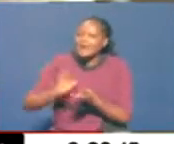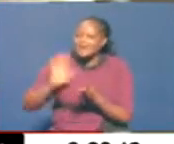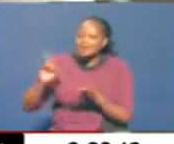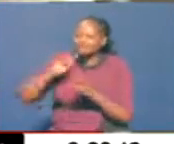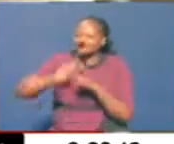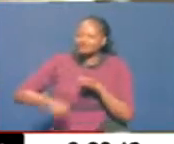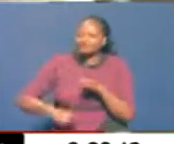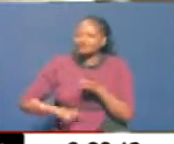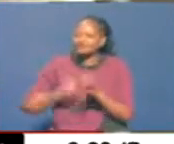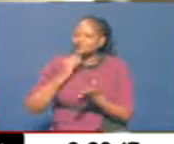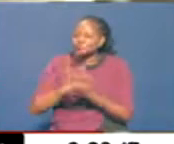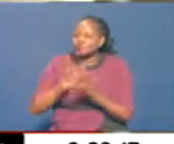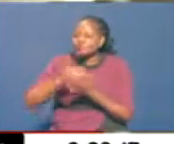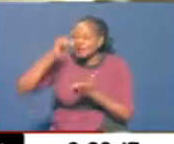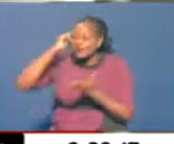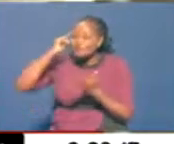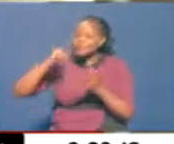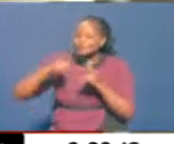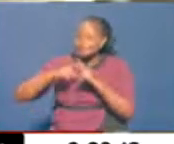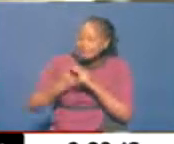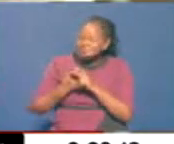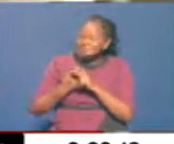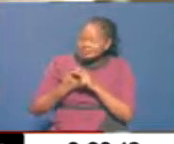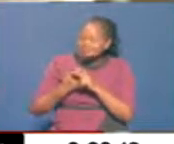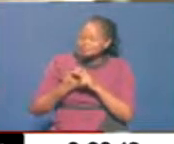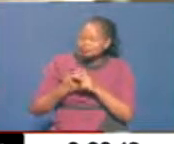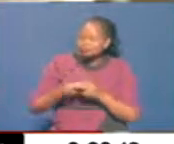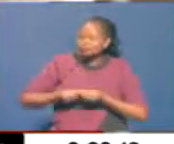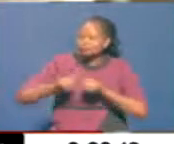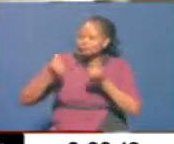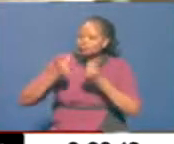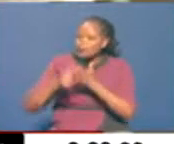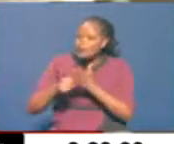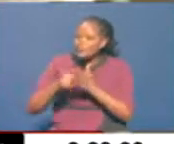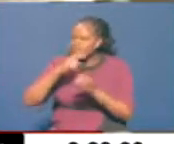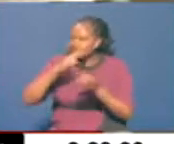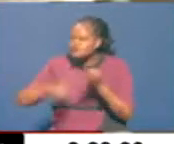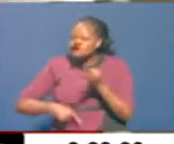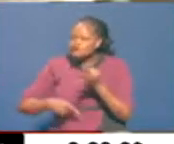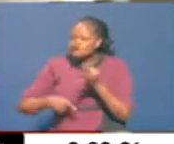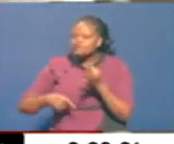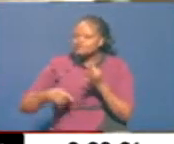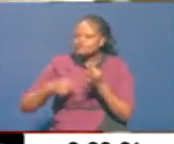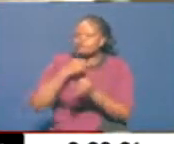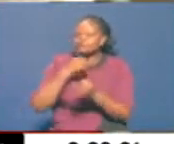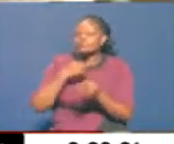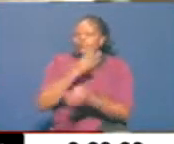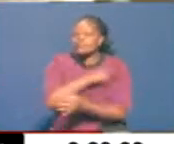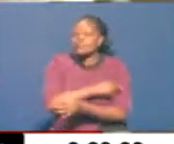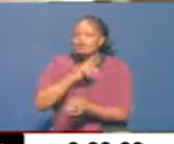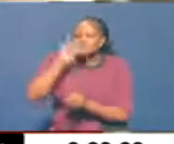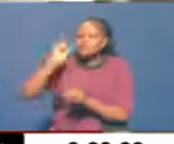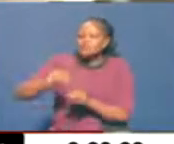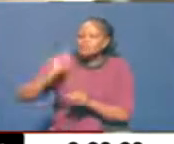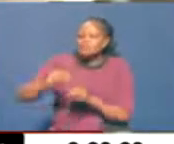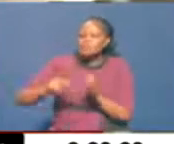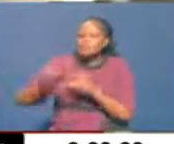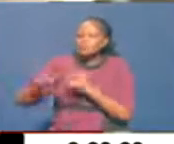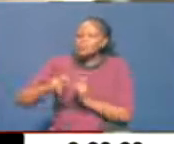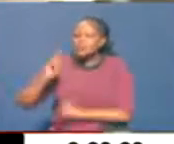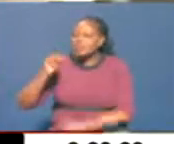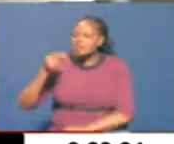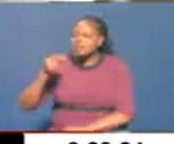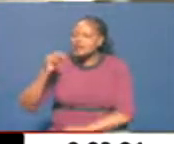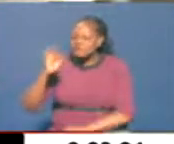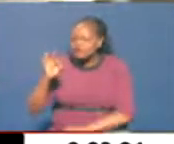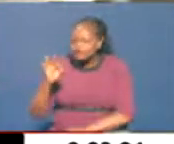tell you, the government was already starting to tick these boxes. In terms of healthcare being affordable, we had already started looking at NHIF as an implementing